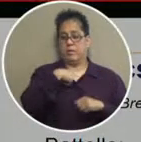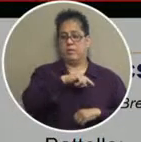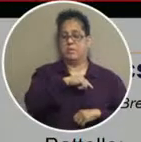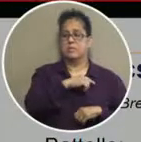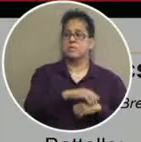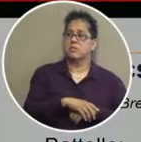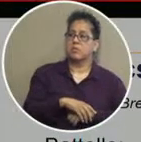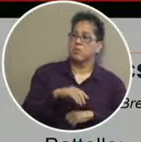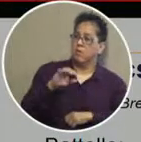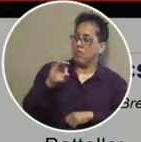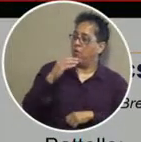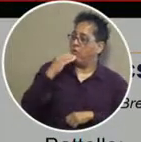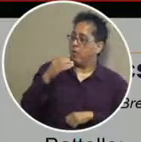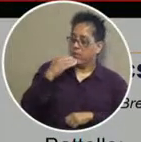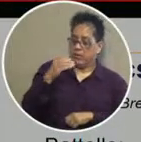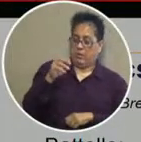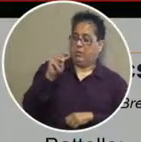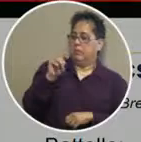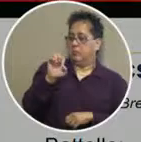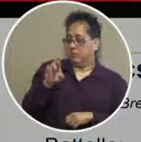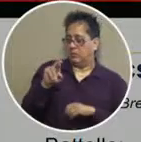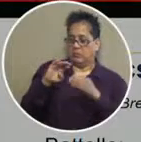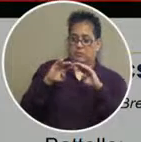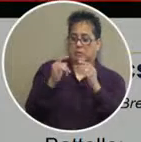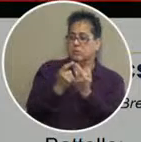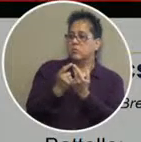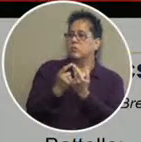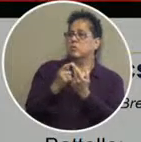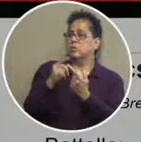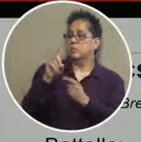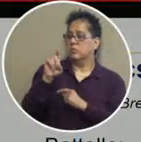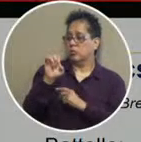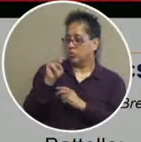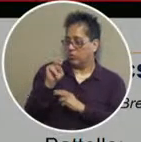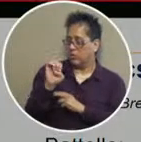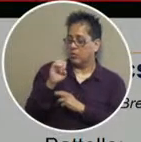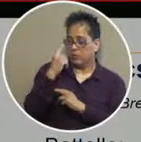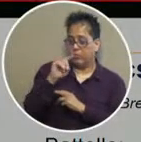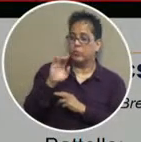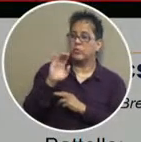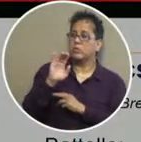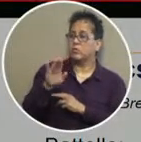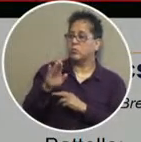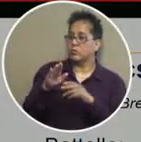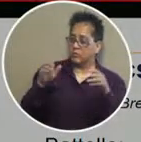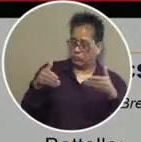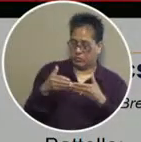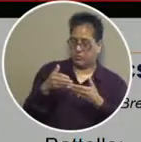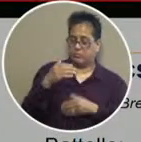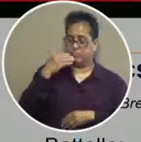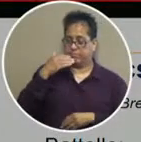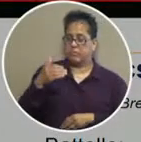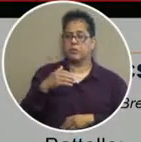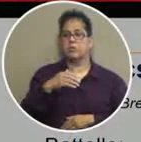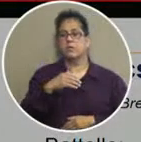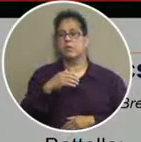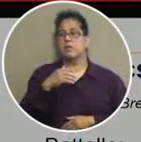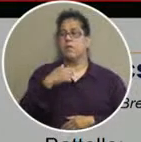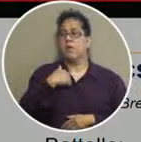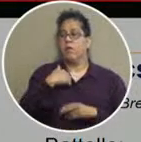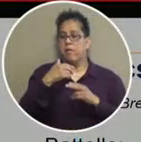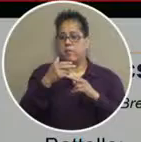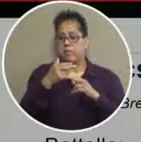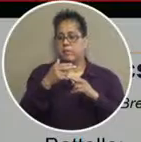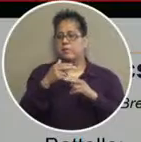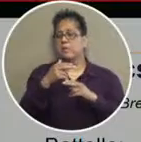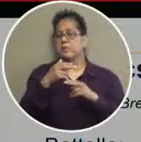Thank you, Mr. Mayor, City Council members, and Dion for your introduction. I think Dr.